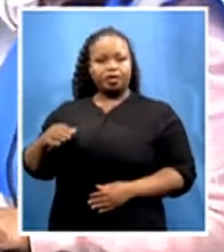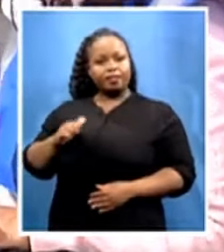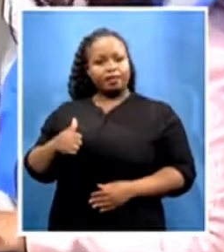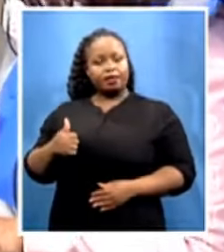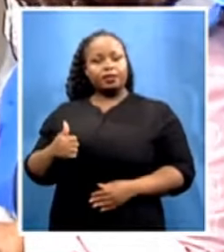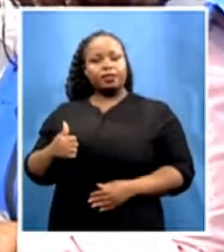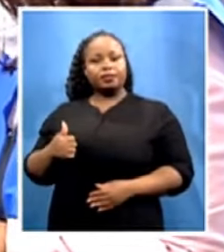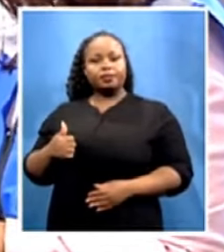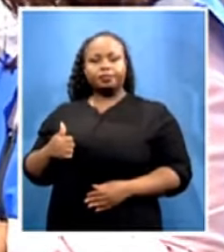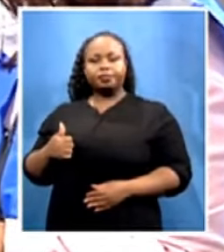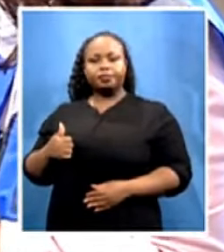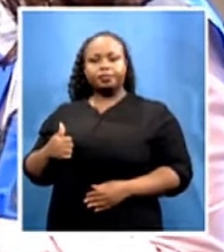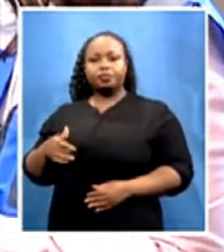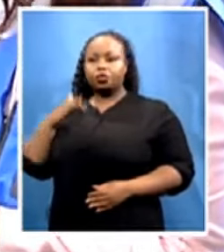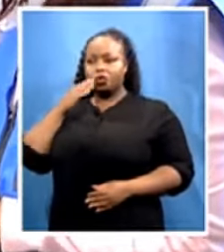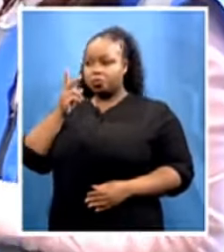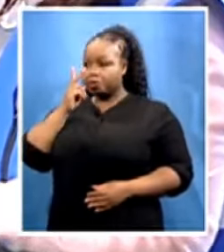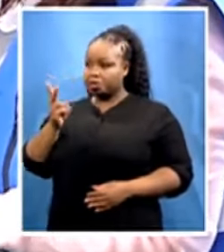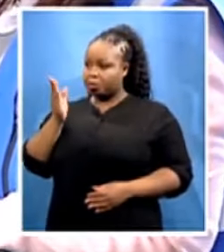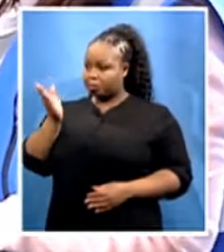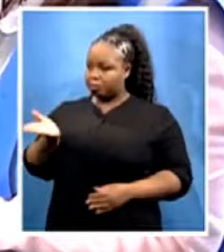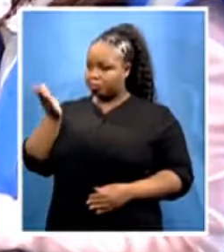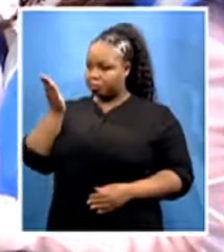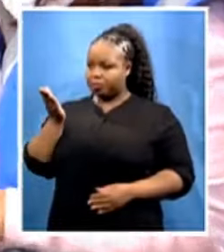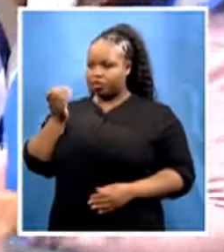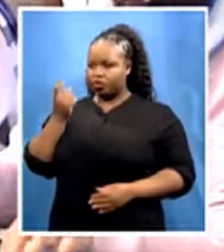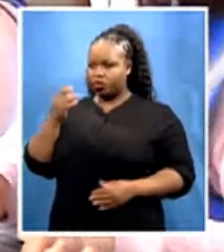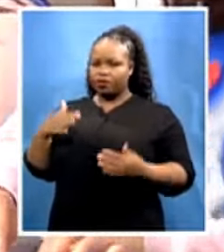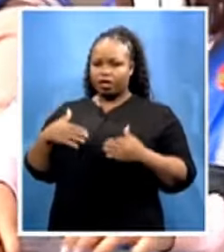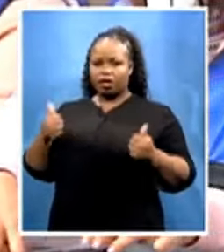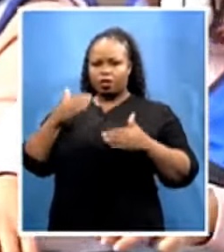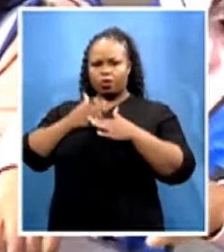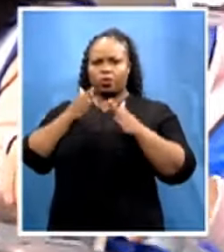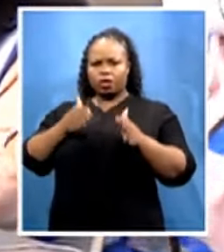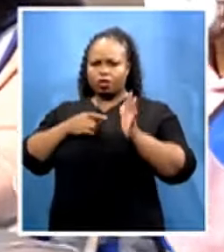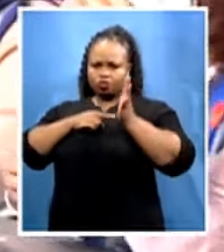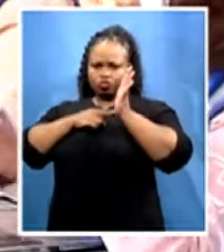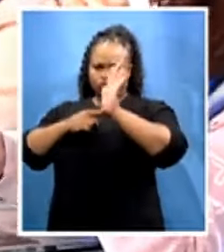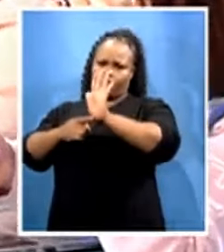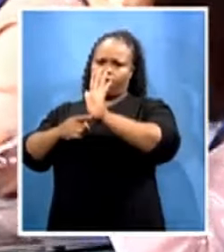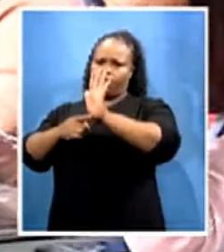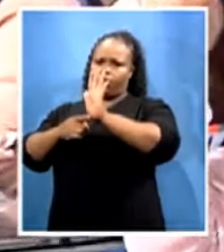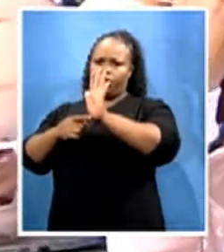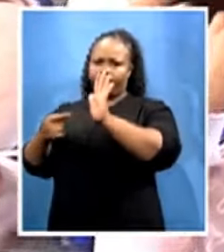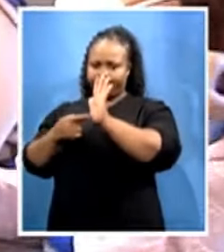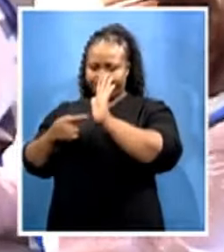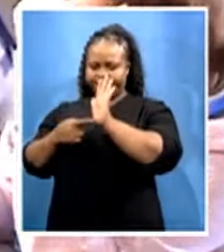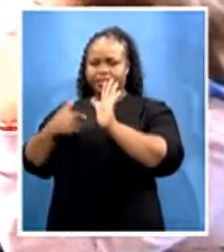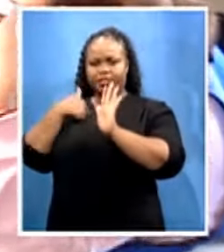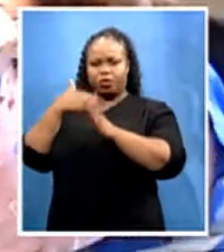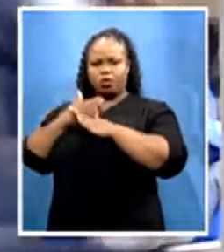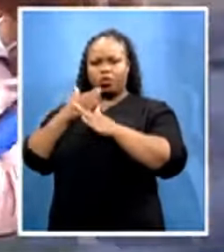see, that's one of the health workers trying to also show some of the reference numbers that they have been